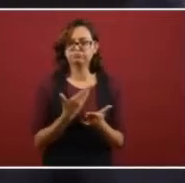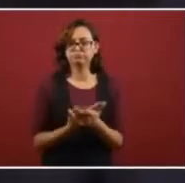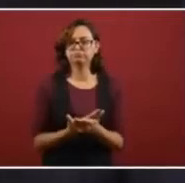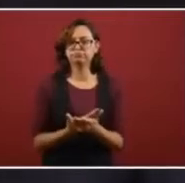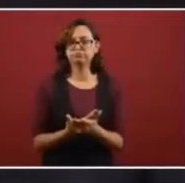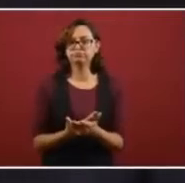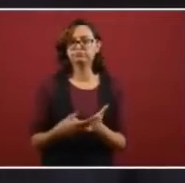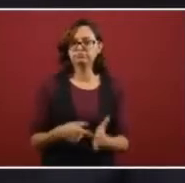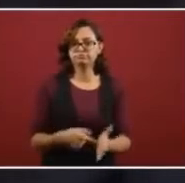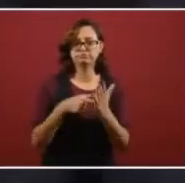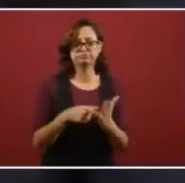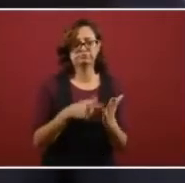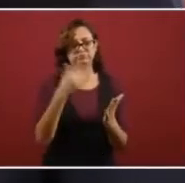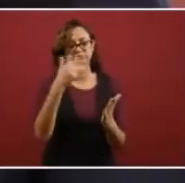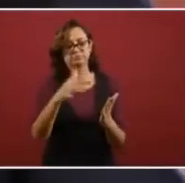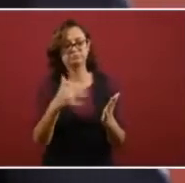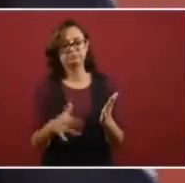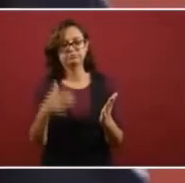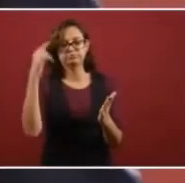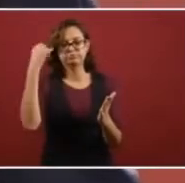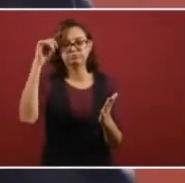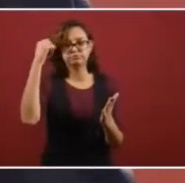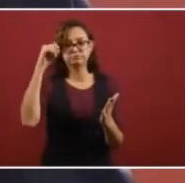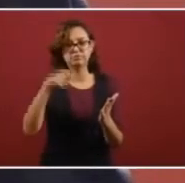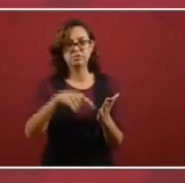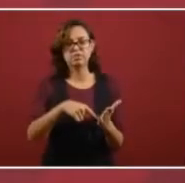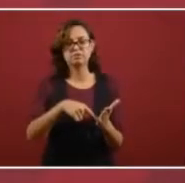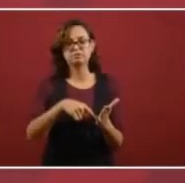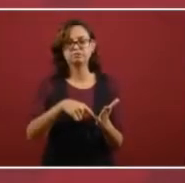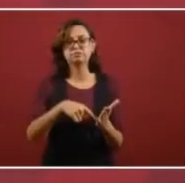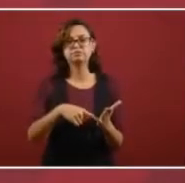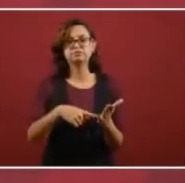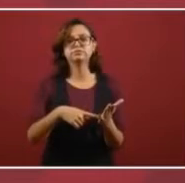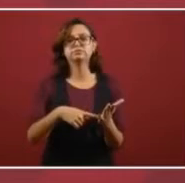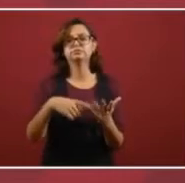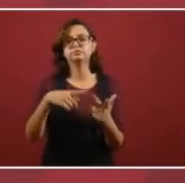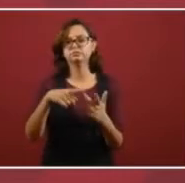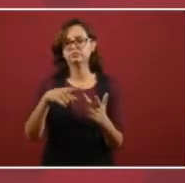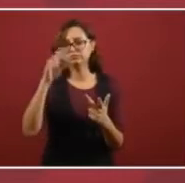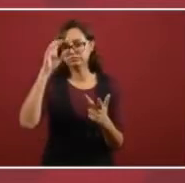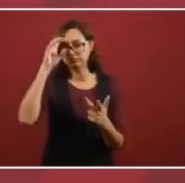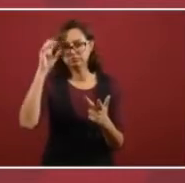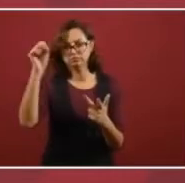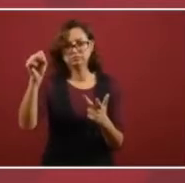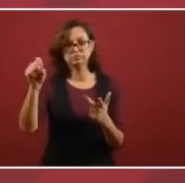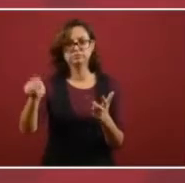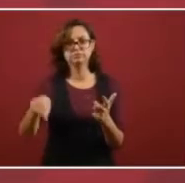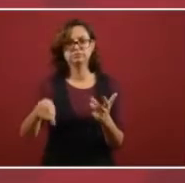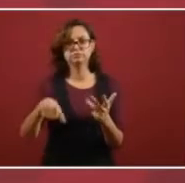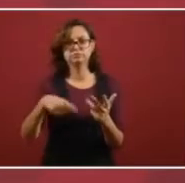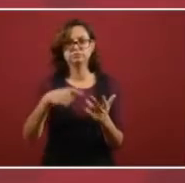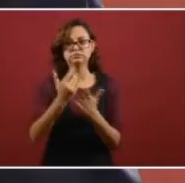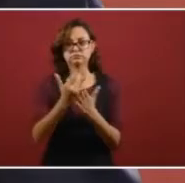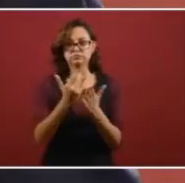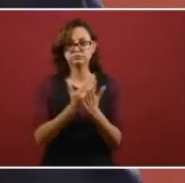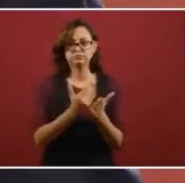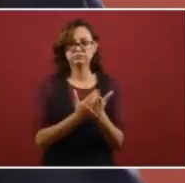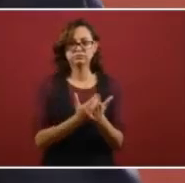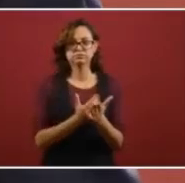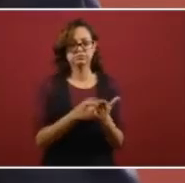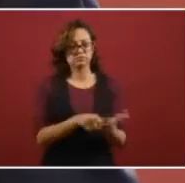to have elements that are theoretical, and I repeat, that are conceptual,